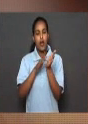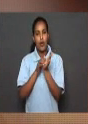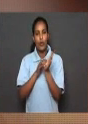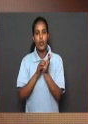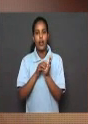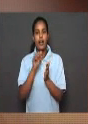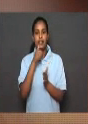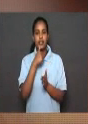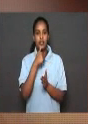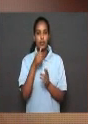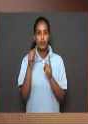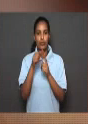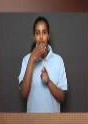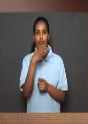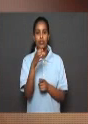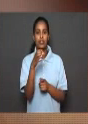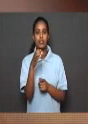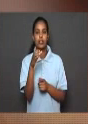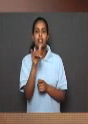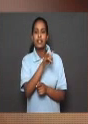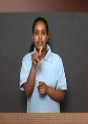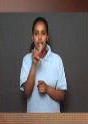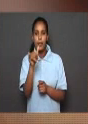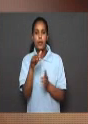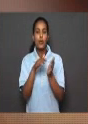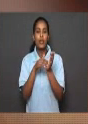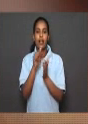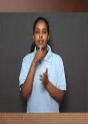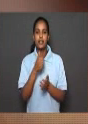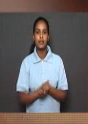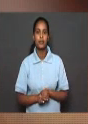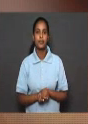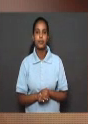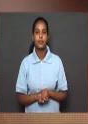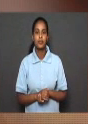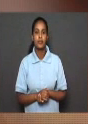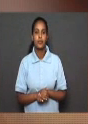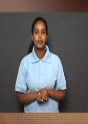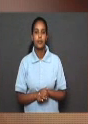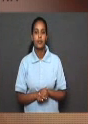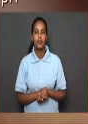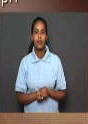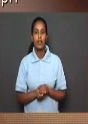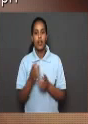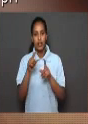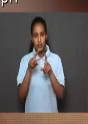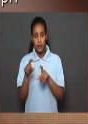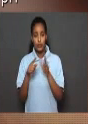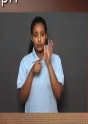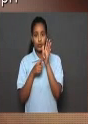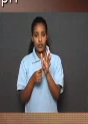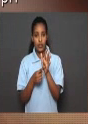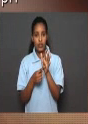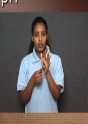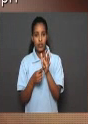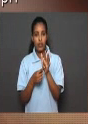weak acid to a solution of the same weak acid. The experiment showed us